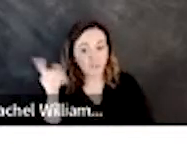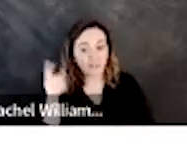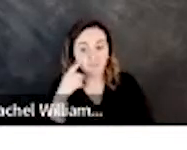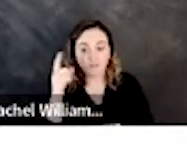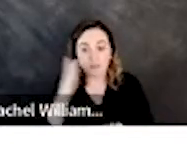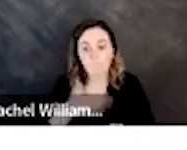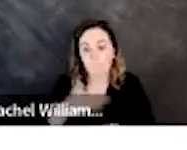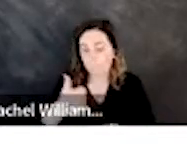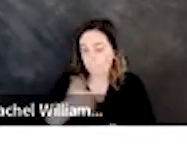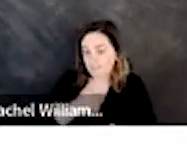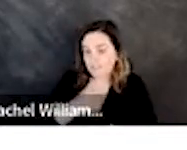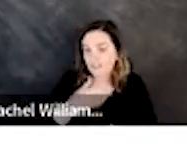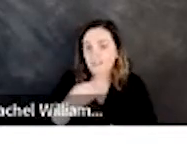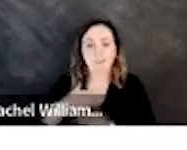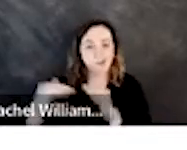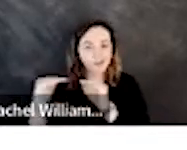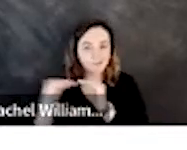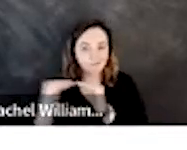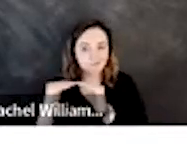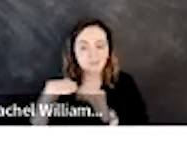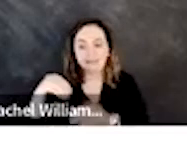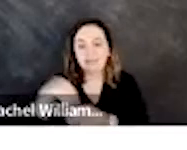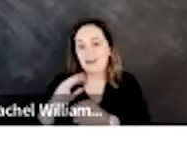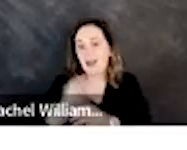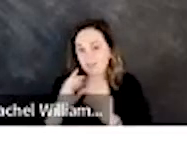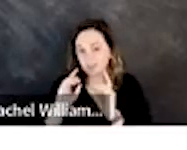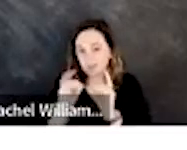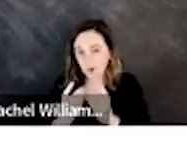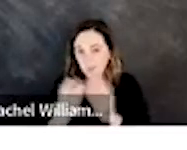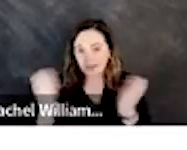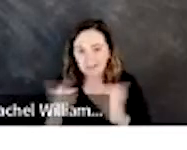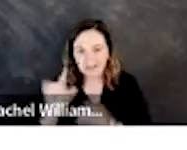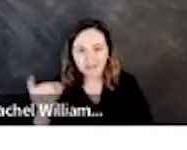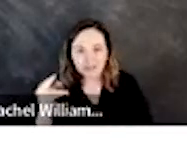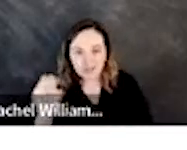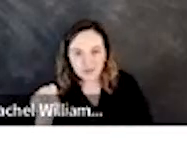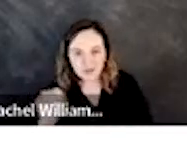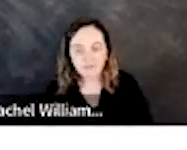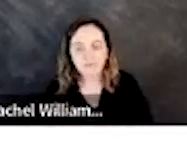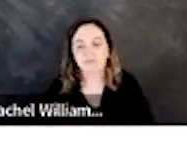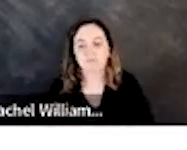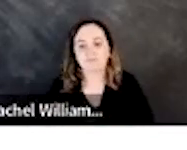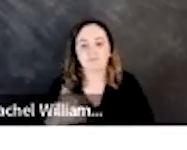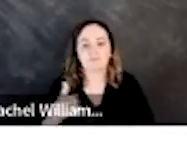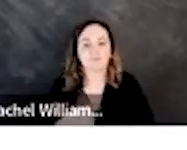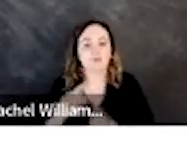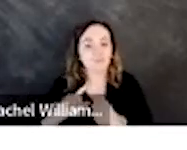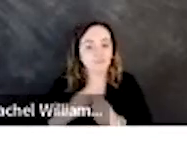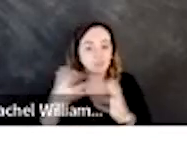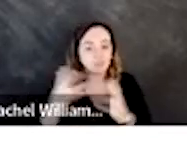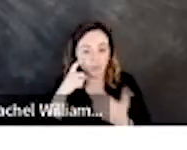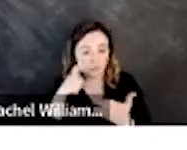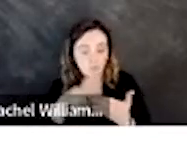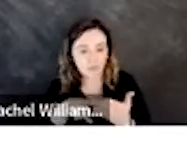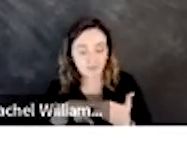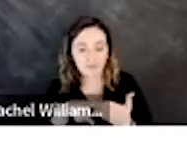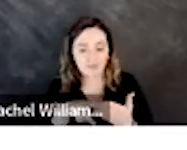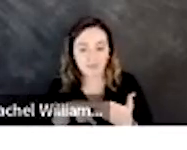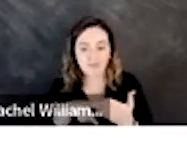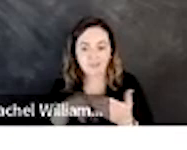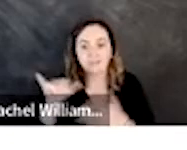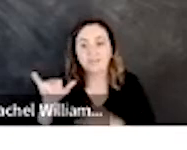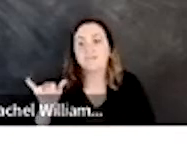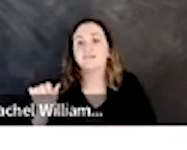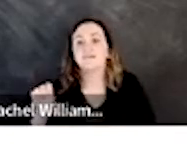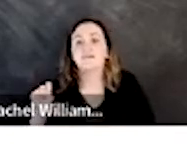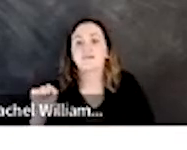for myself and my colleagues in the ESL department at Jordan. We would first like to recognize